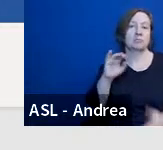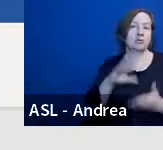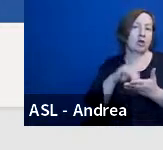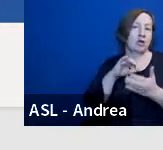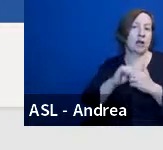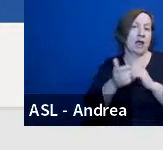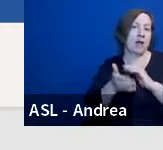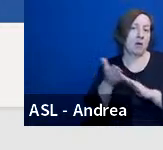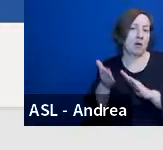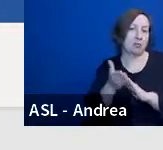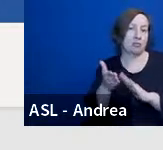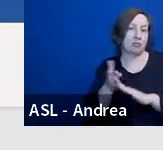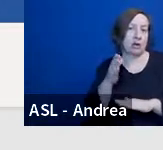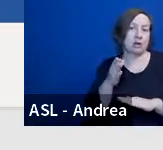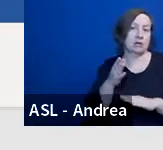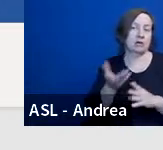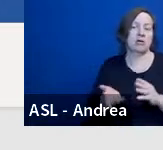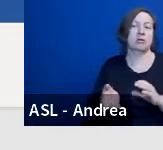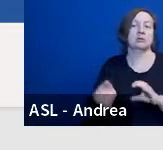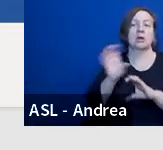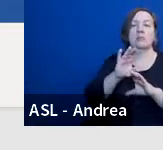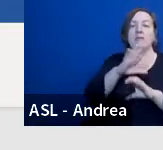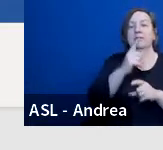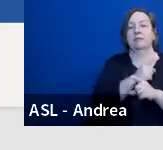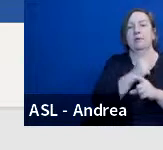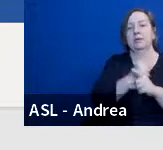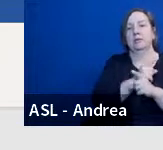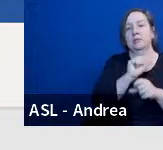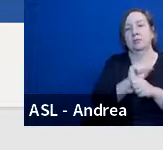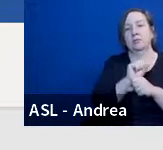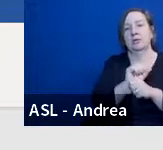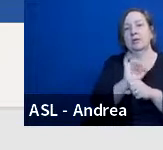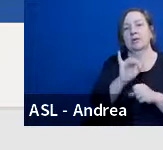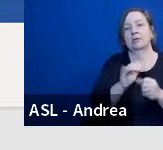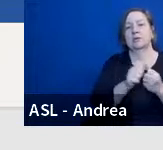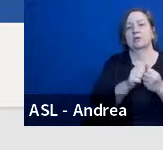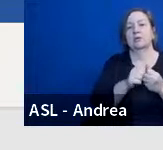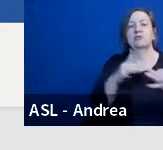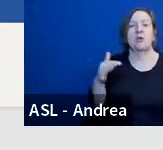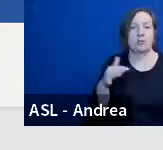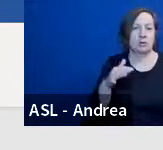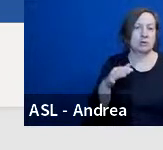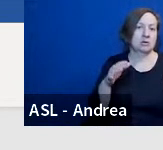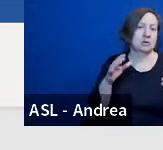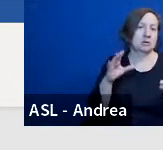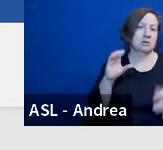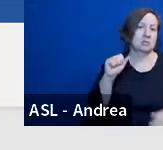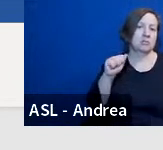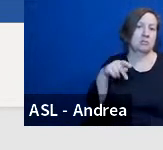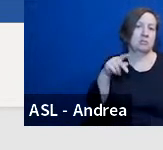on top of their regular work, which again, it goes back to growing capacity. Okay.